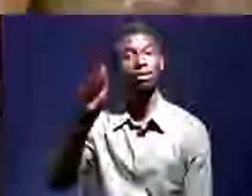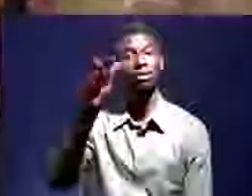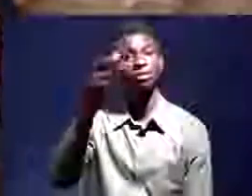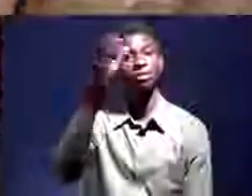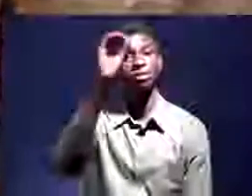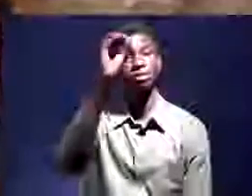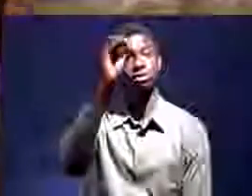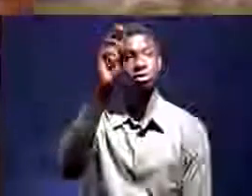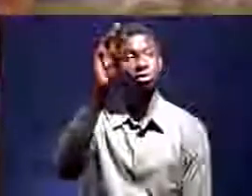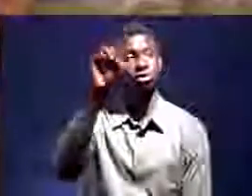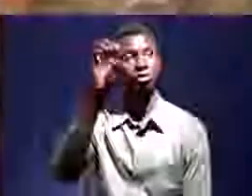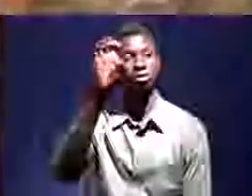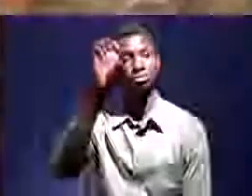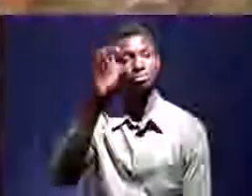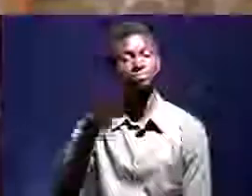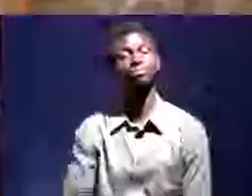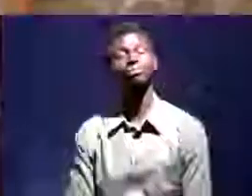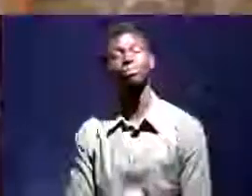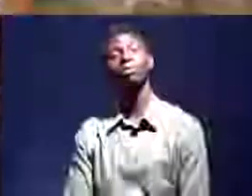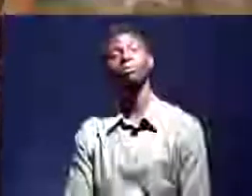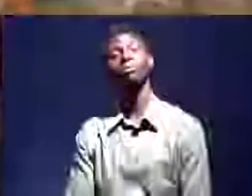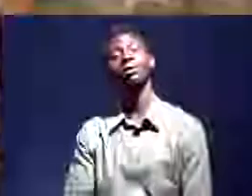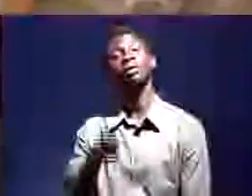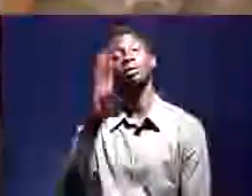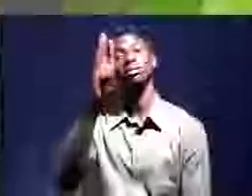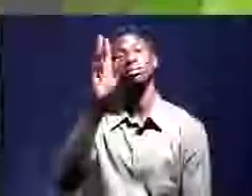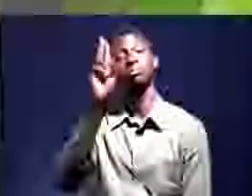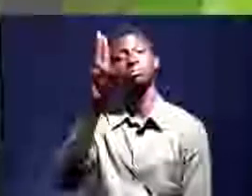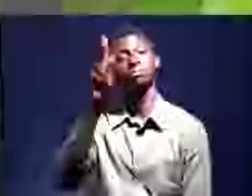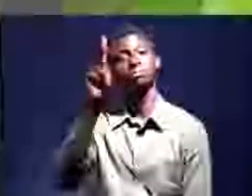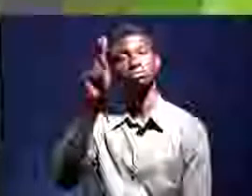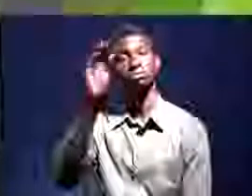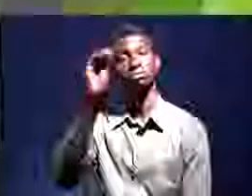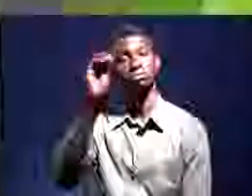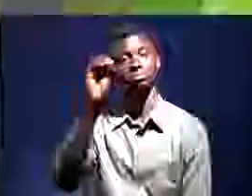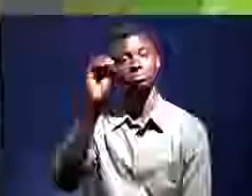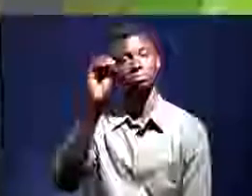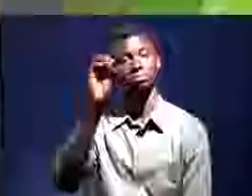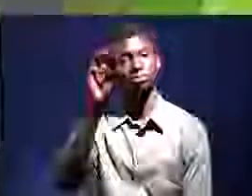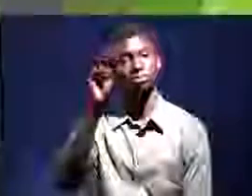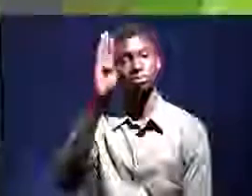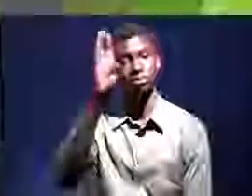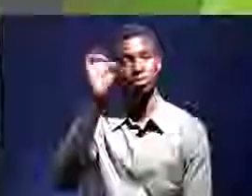there a lady who was chained in witchcraft